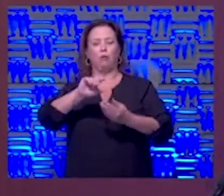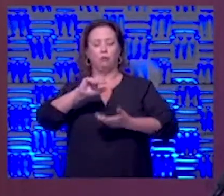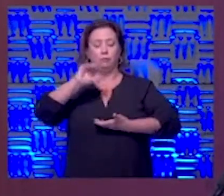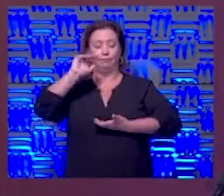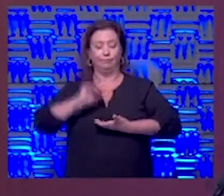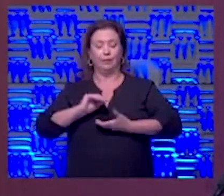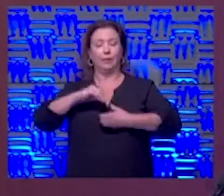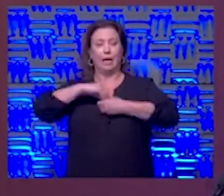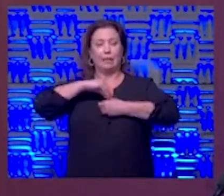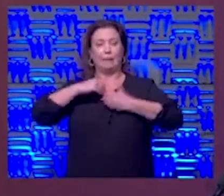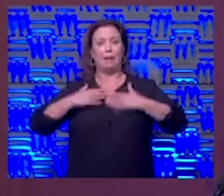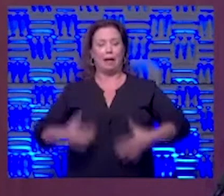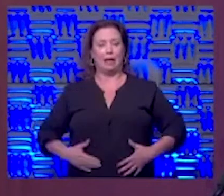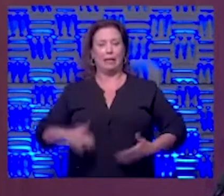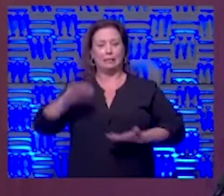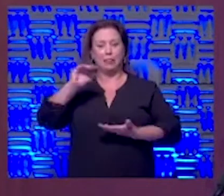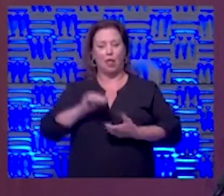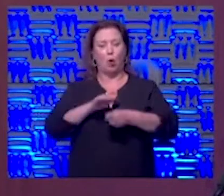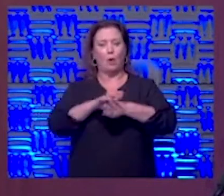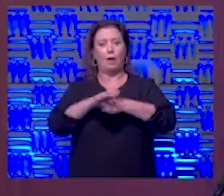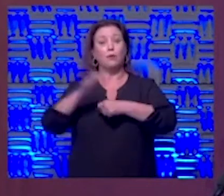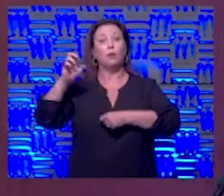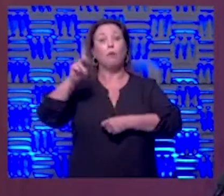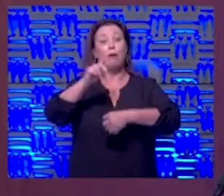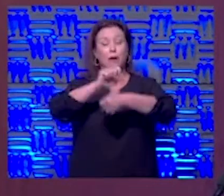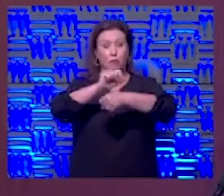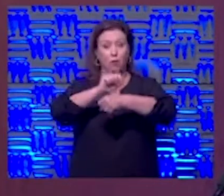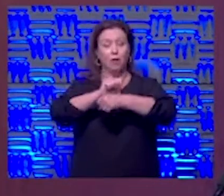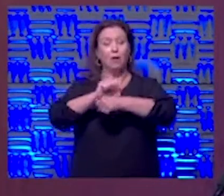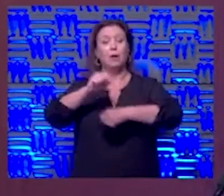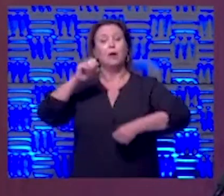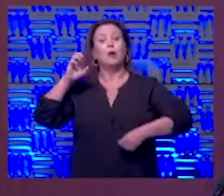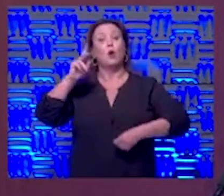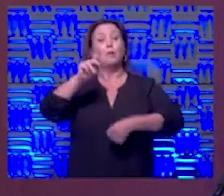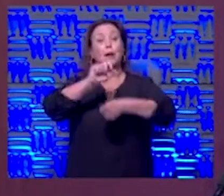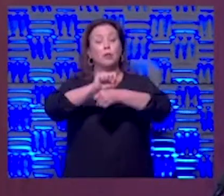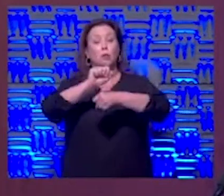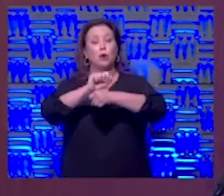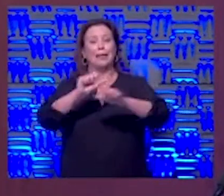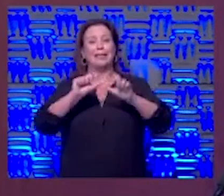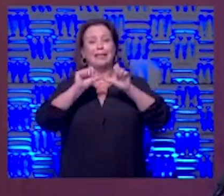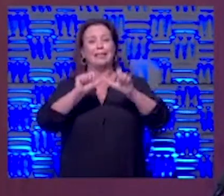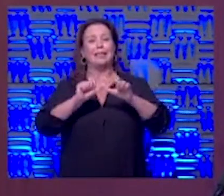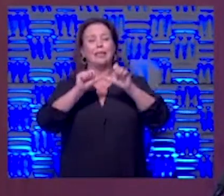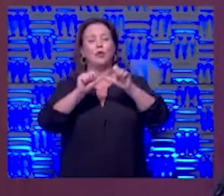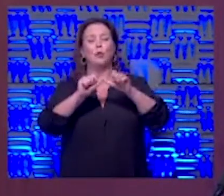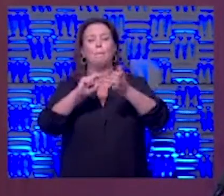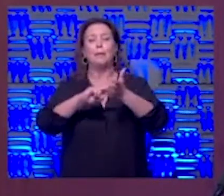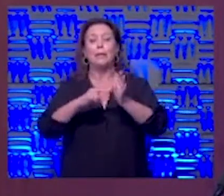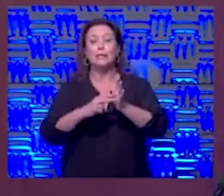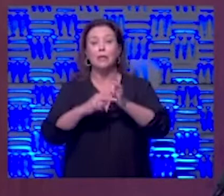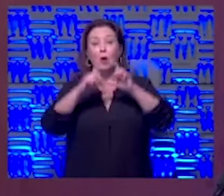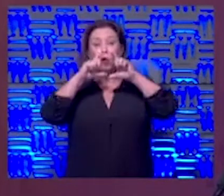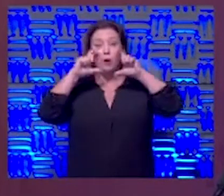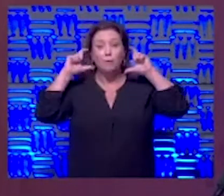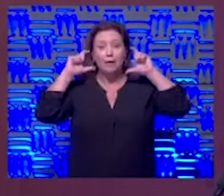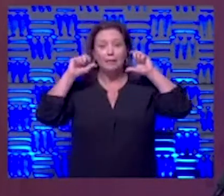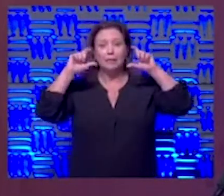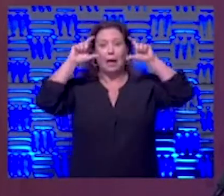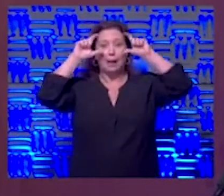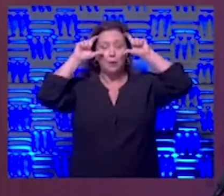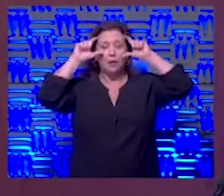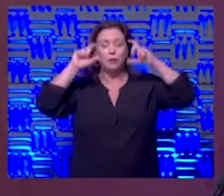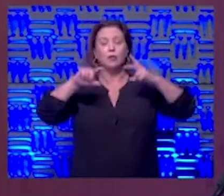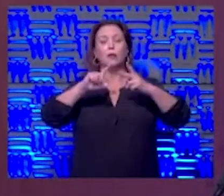such that they can return to work. Returning to work continues to mean wearing a mask, wearing eye